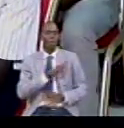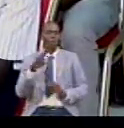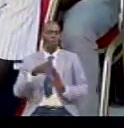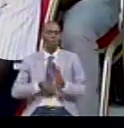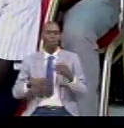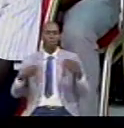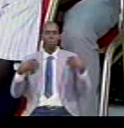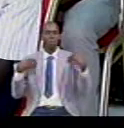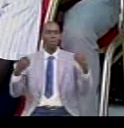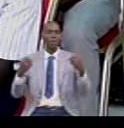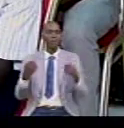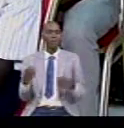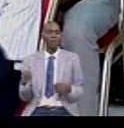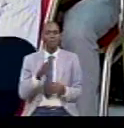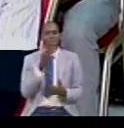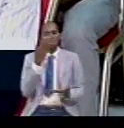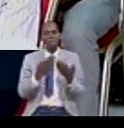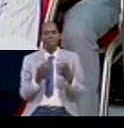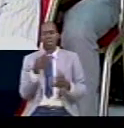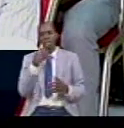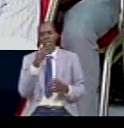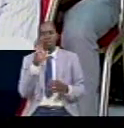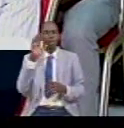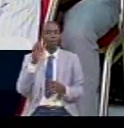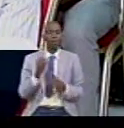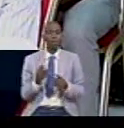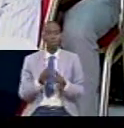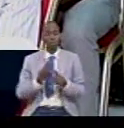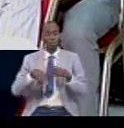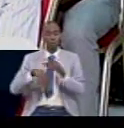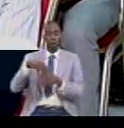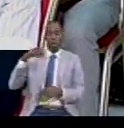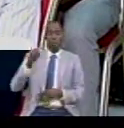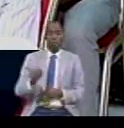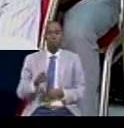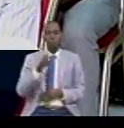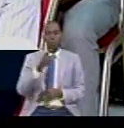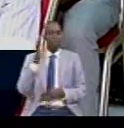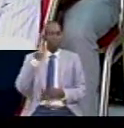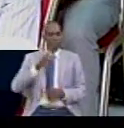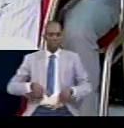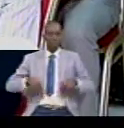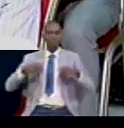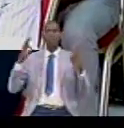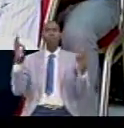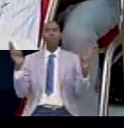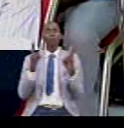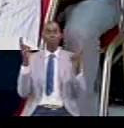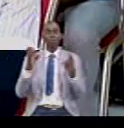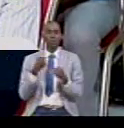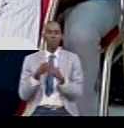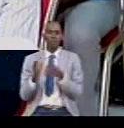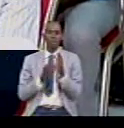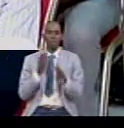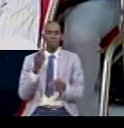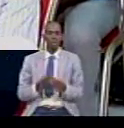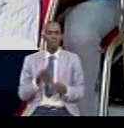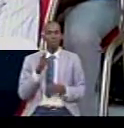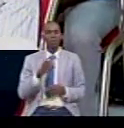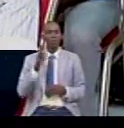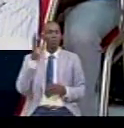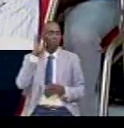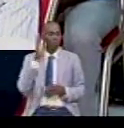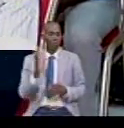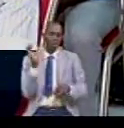boldness, they may speak thy word. As we are going forth, you live victoriously. You live triumphantly. And